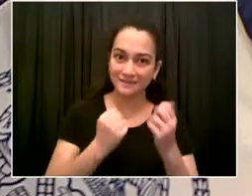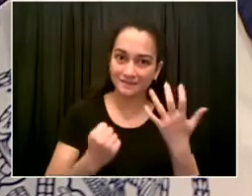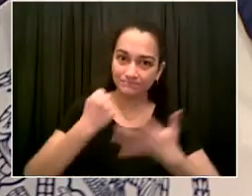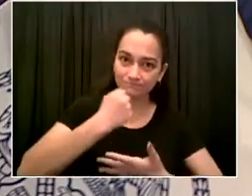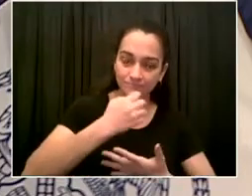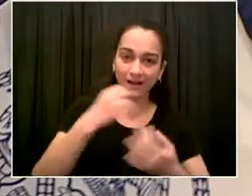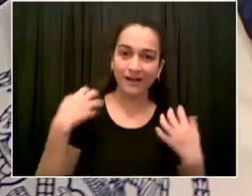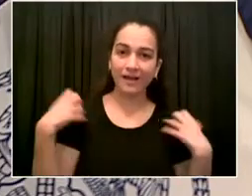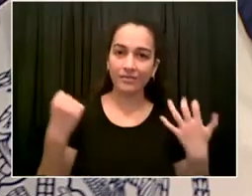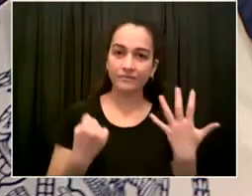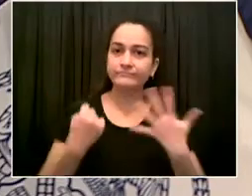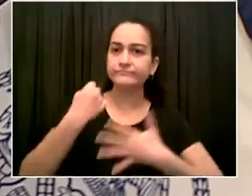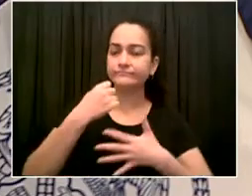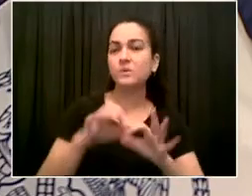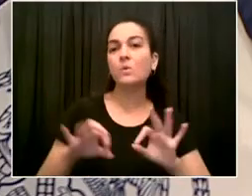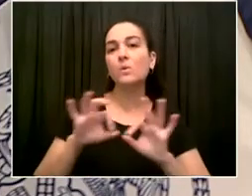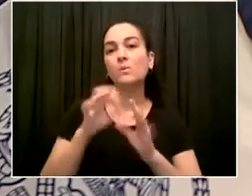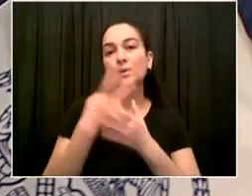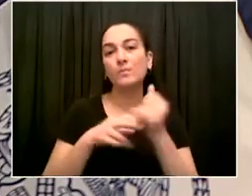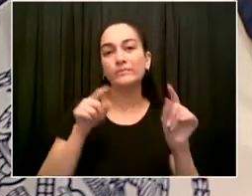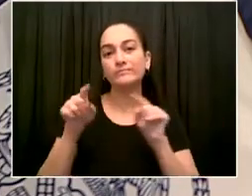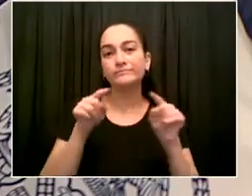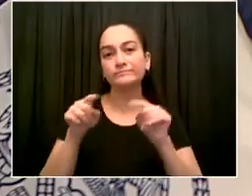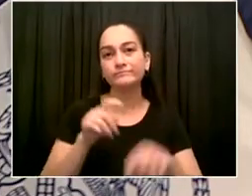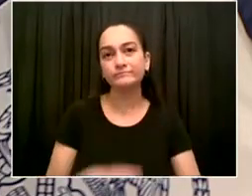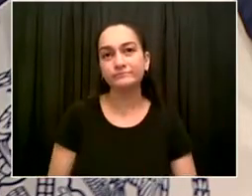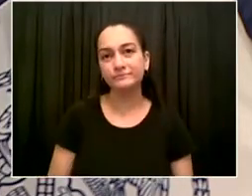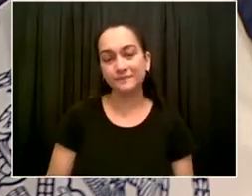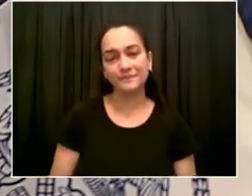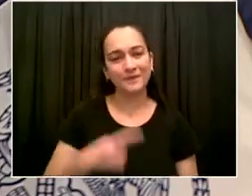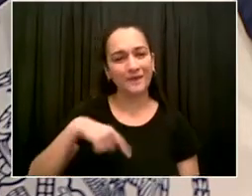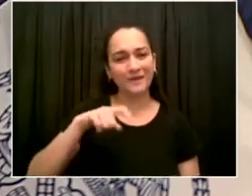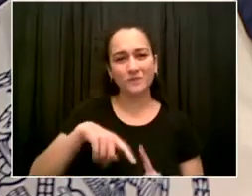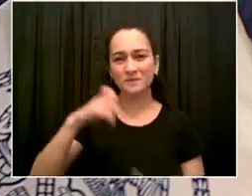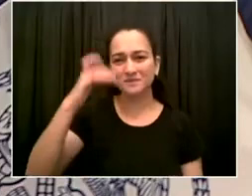smart way, a fair way, based on the data and the